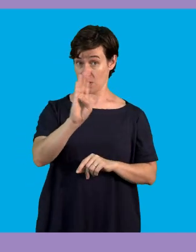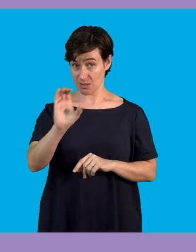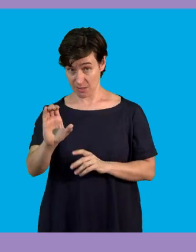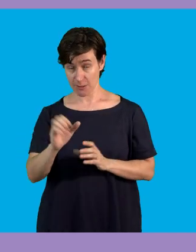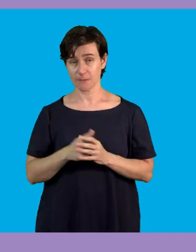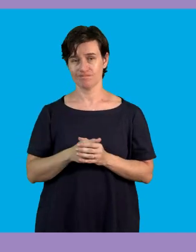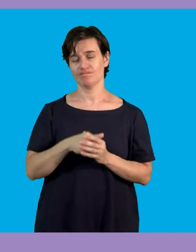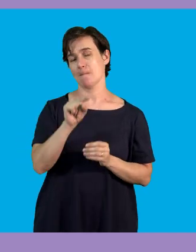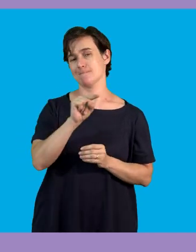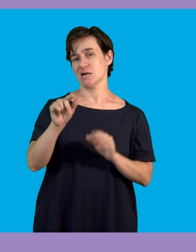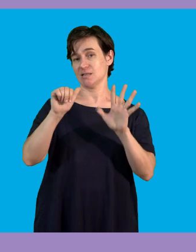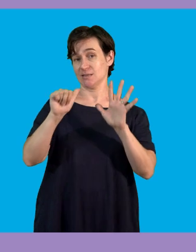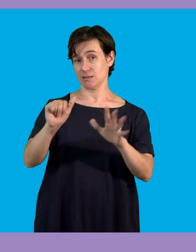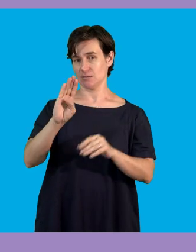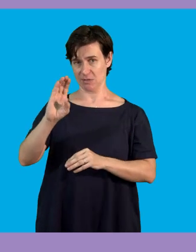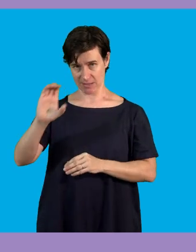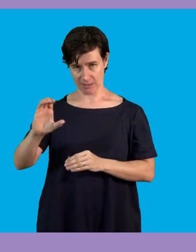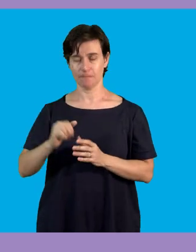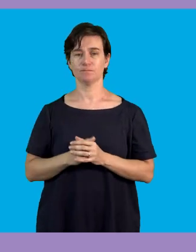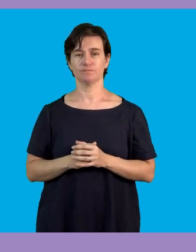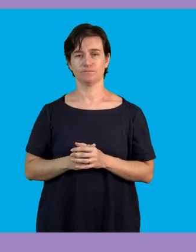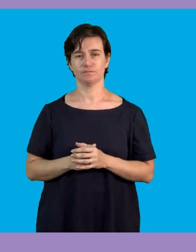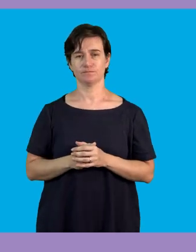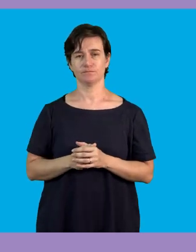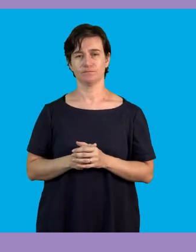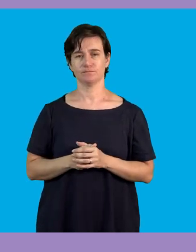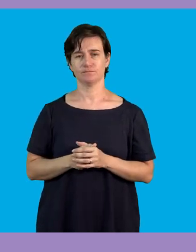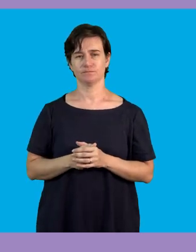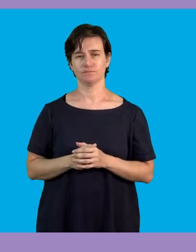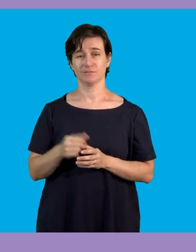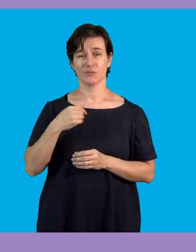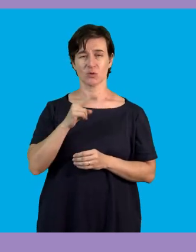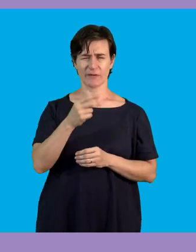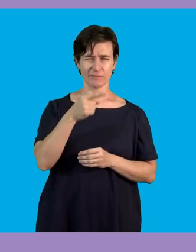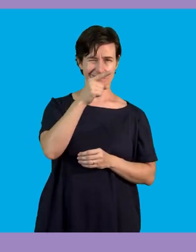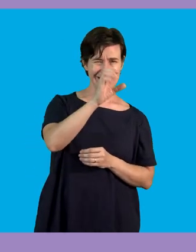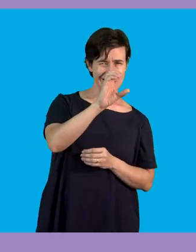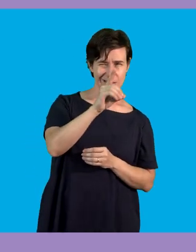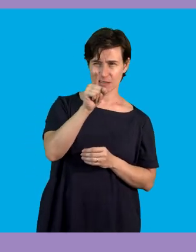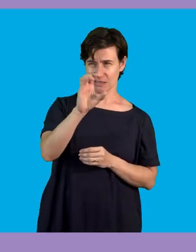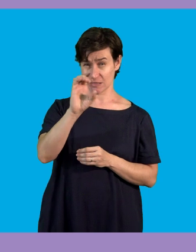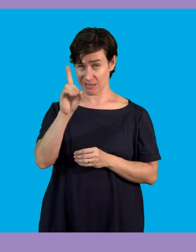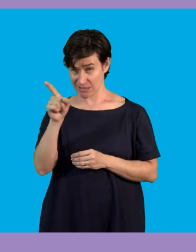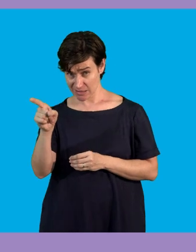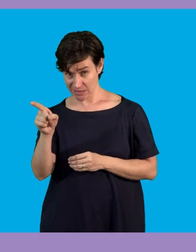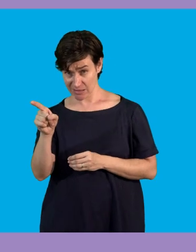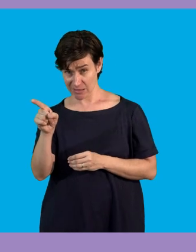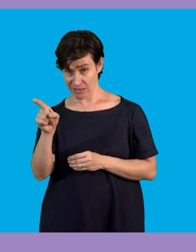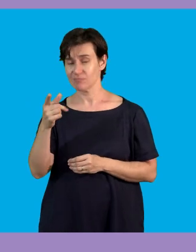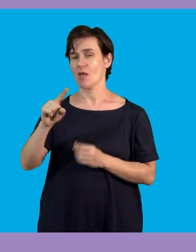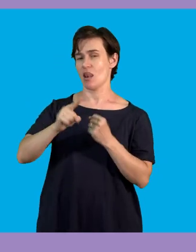plus 4BC minus 6BC. And then I have CD, I have